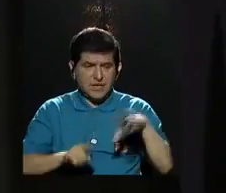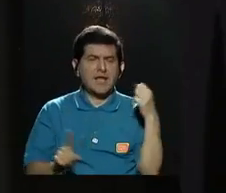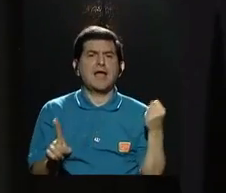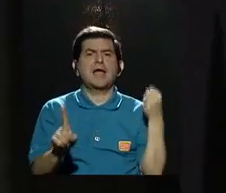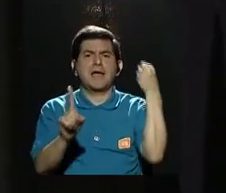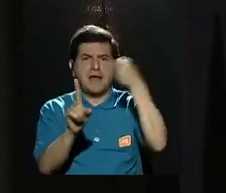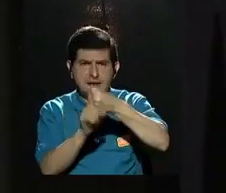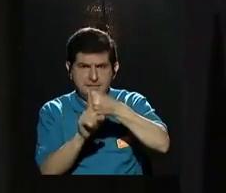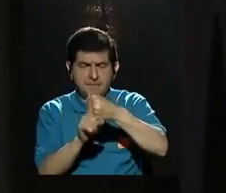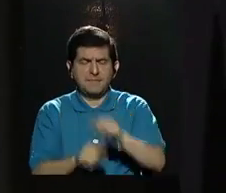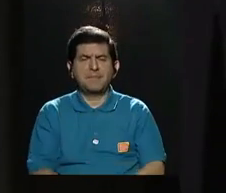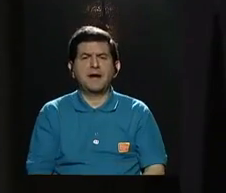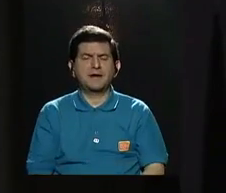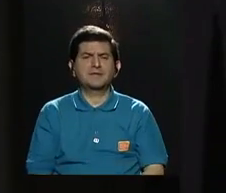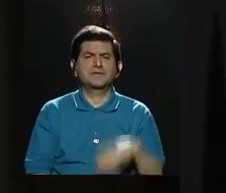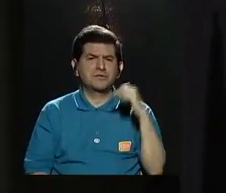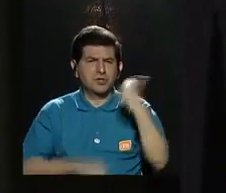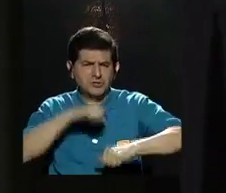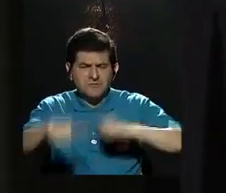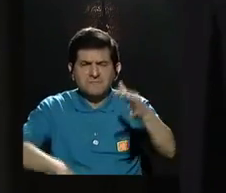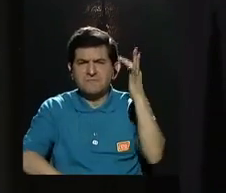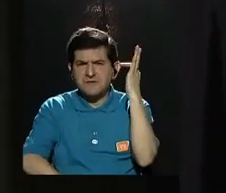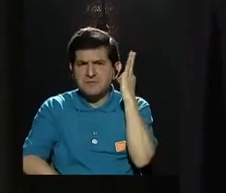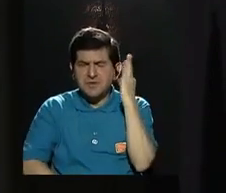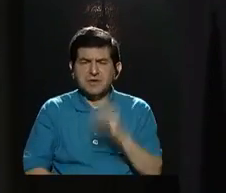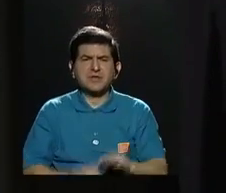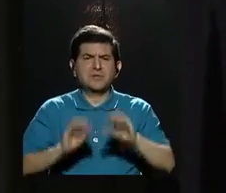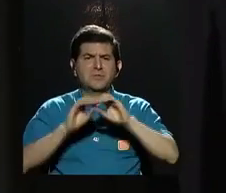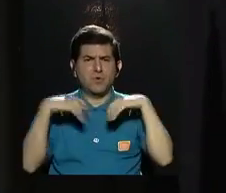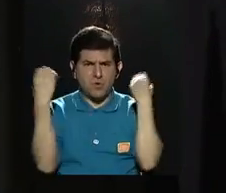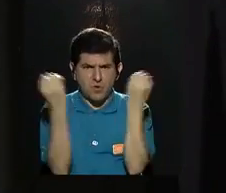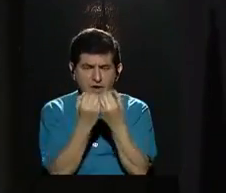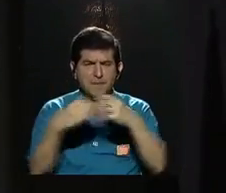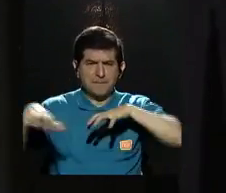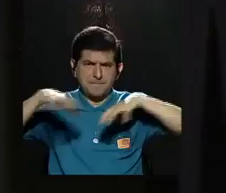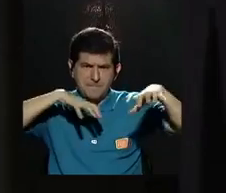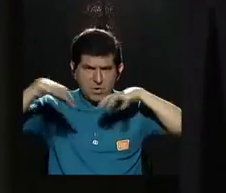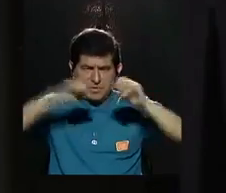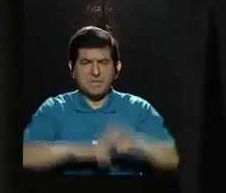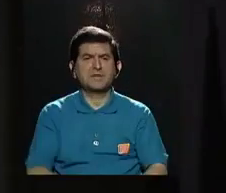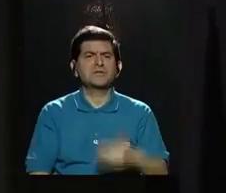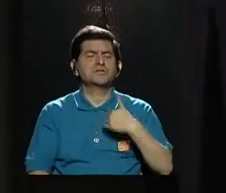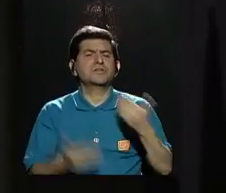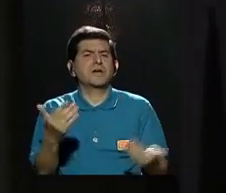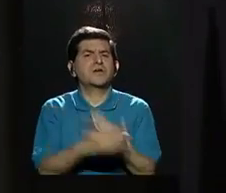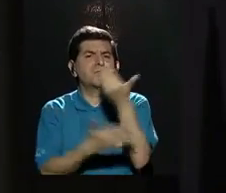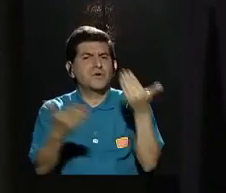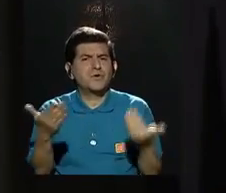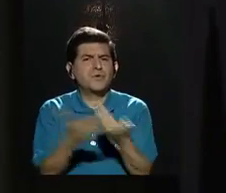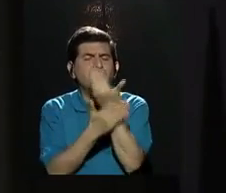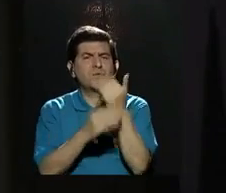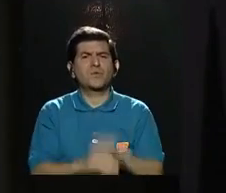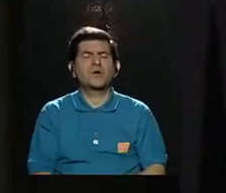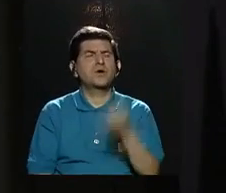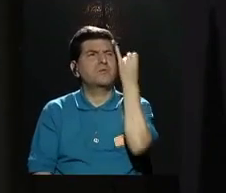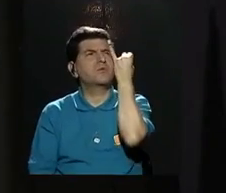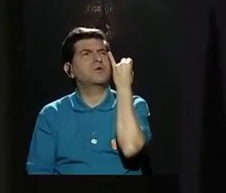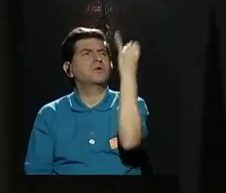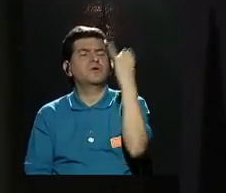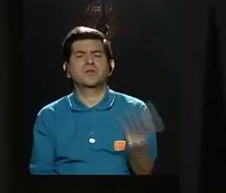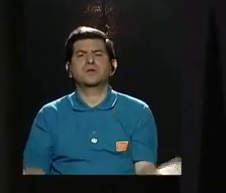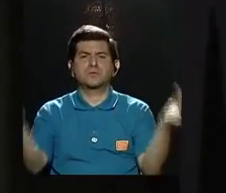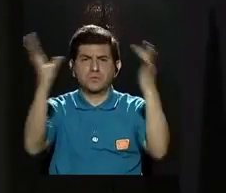of feminism on movement organizing, new approaches have developed, along with